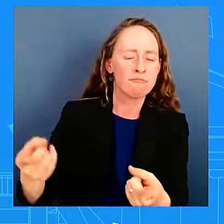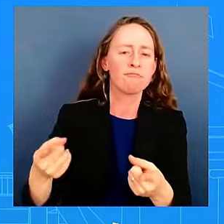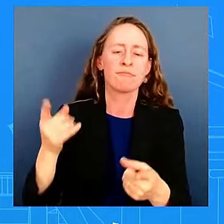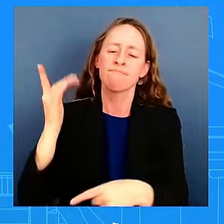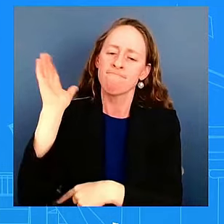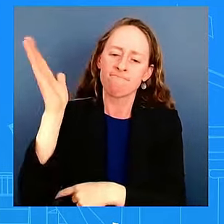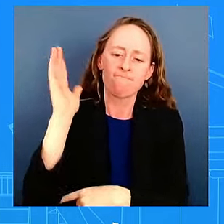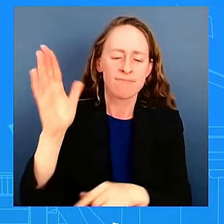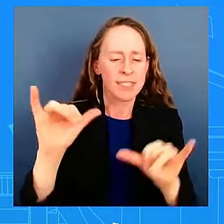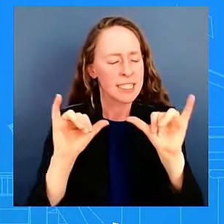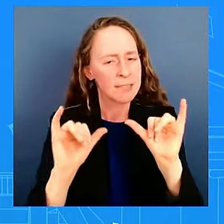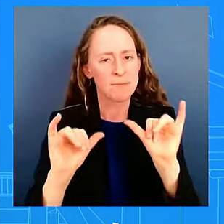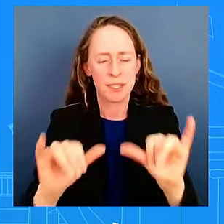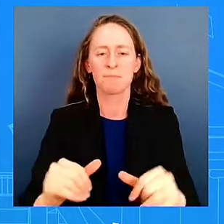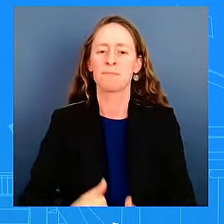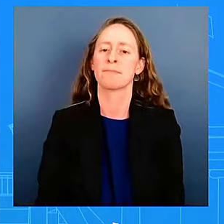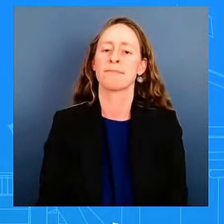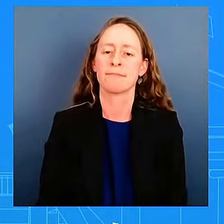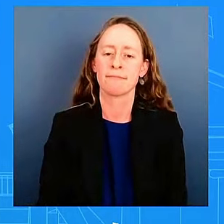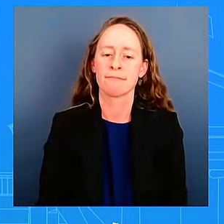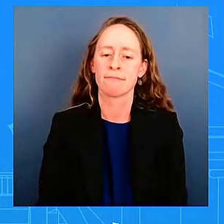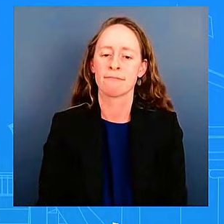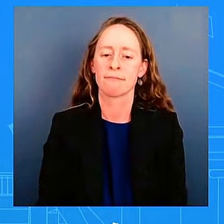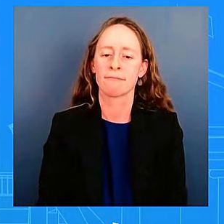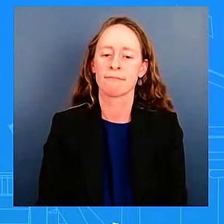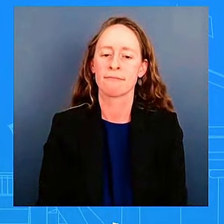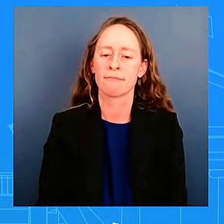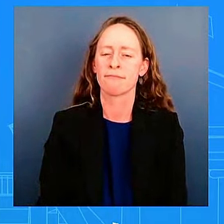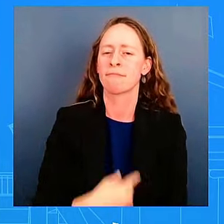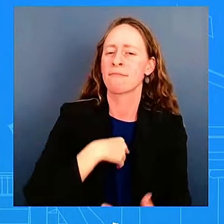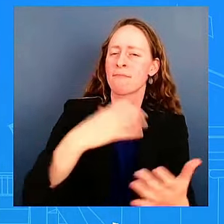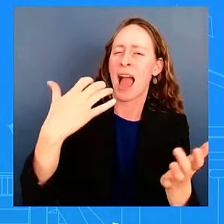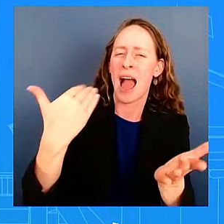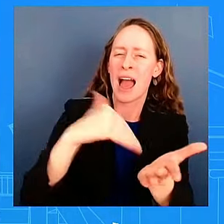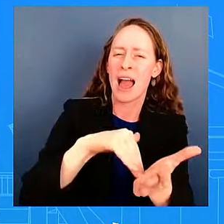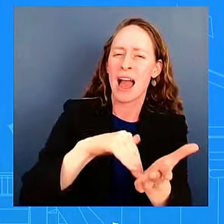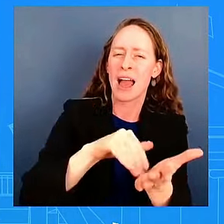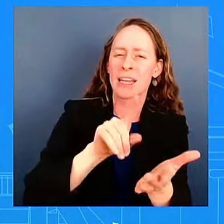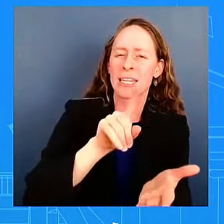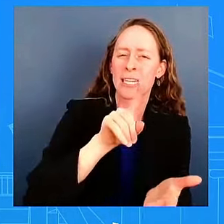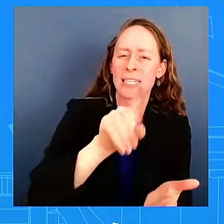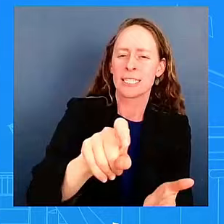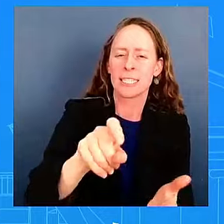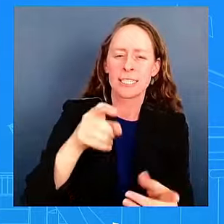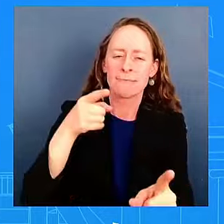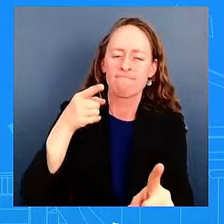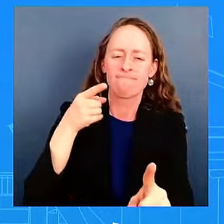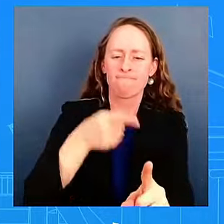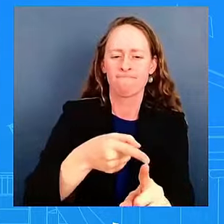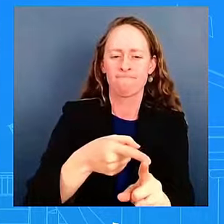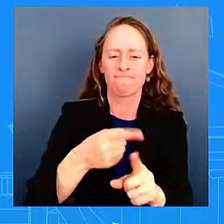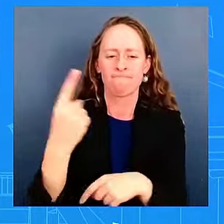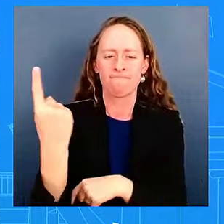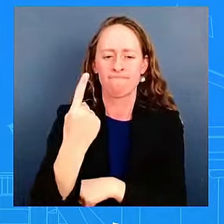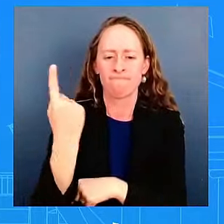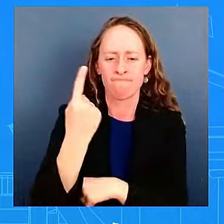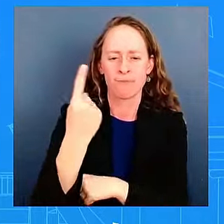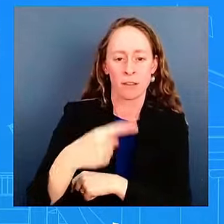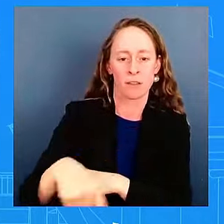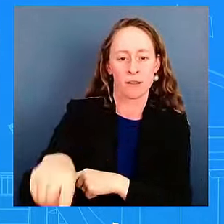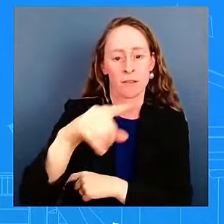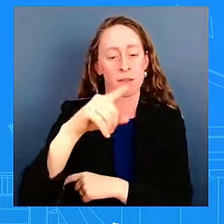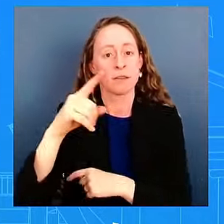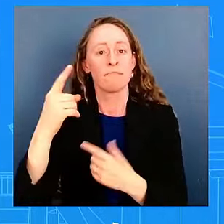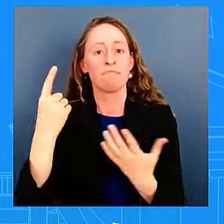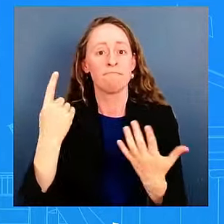I guess more simply, are we going to continue to hear the president in official events or on the campaign trail use the phrase threat